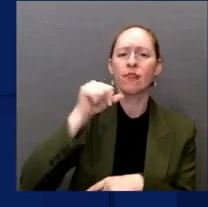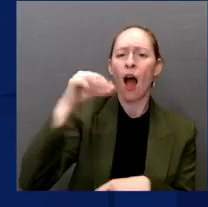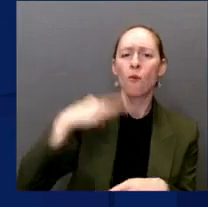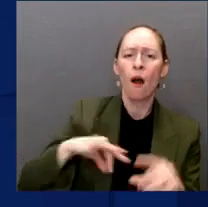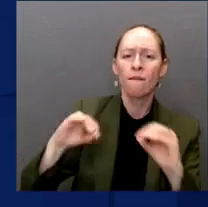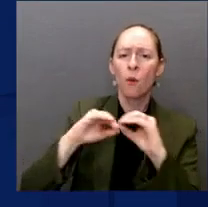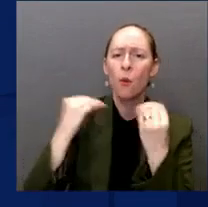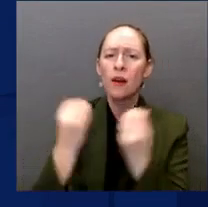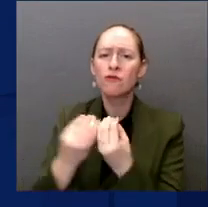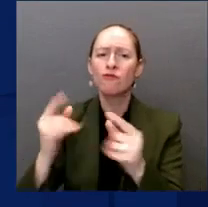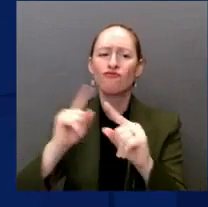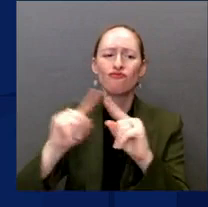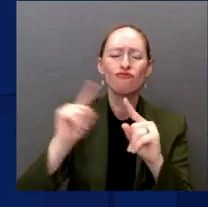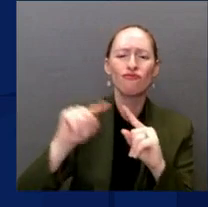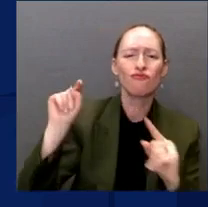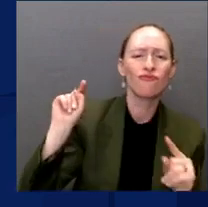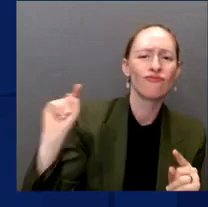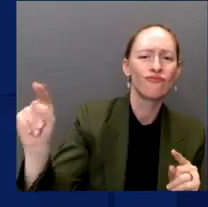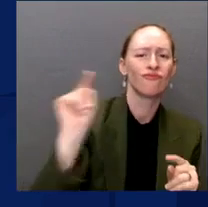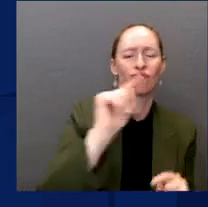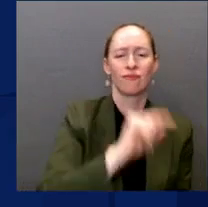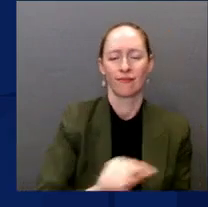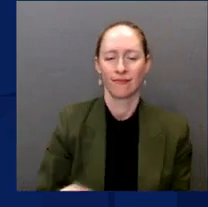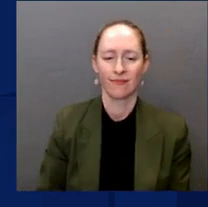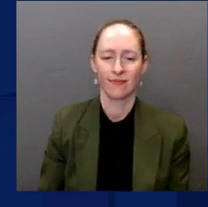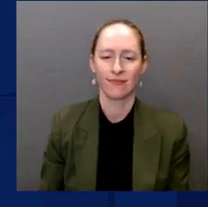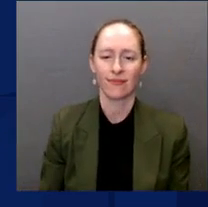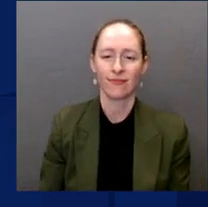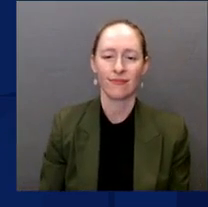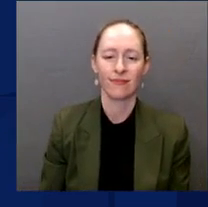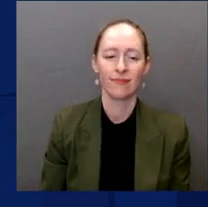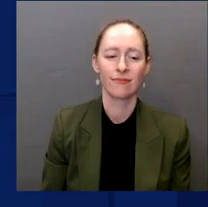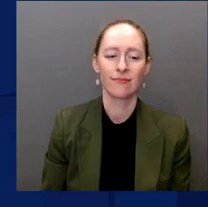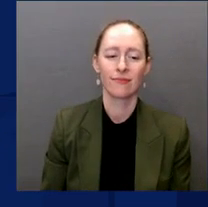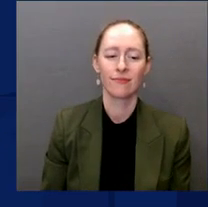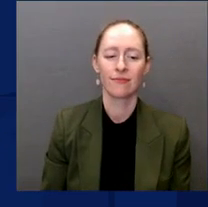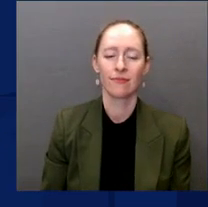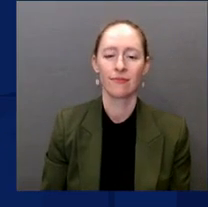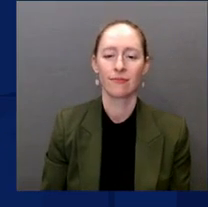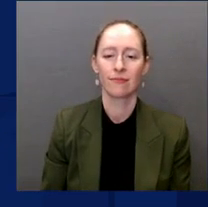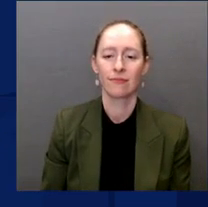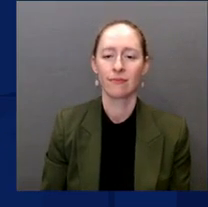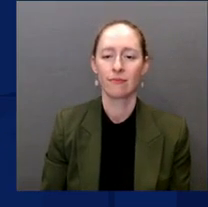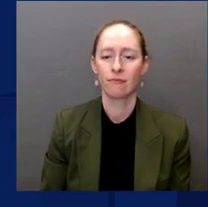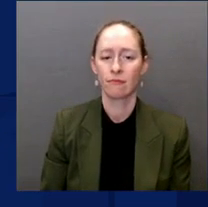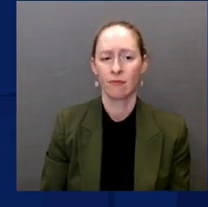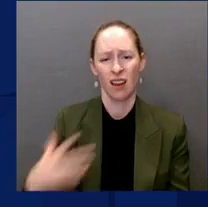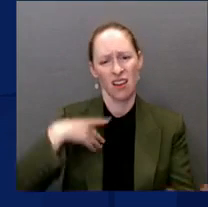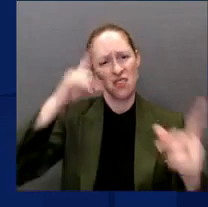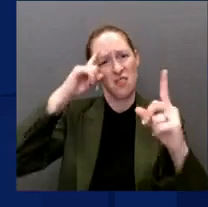this. End hunger in this country by the year 2030 and lower the toll